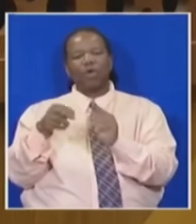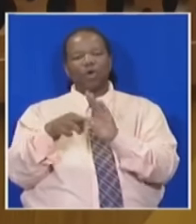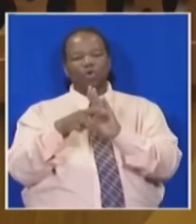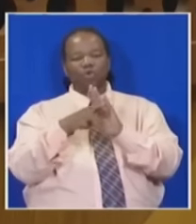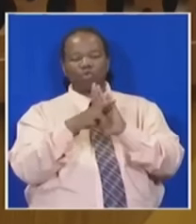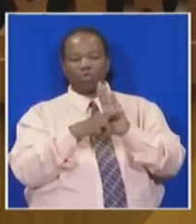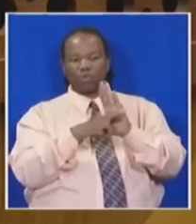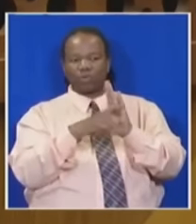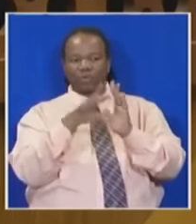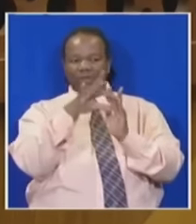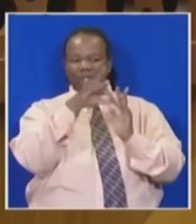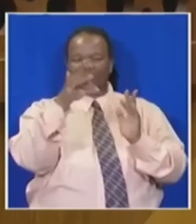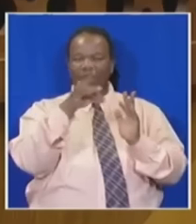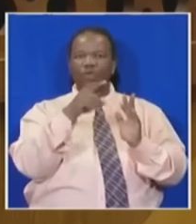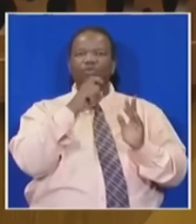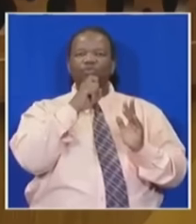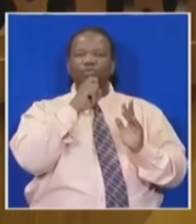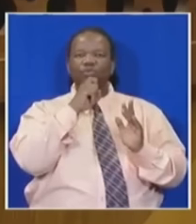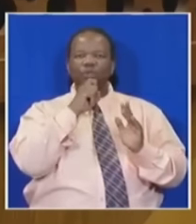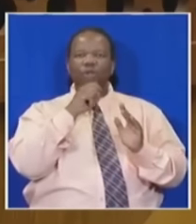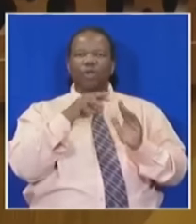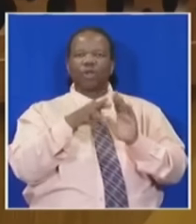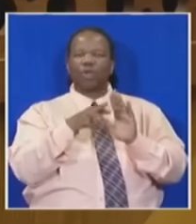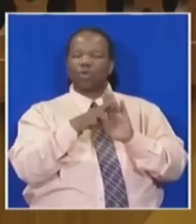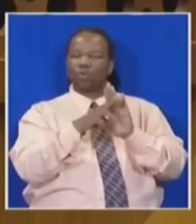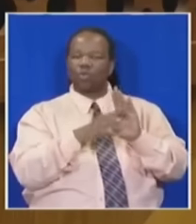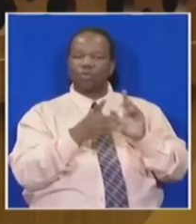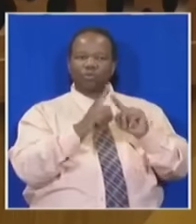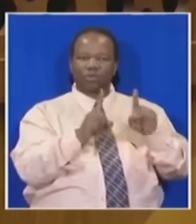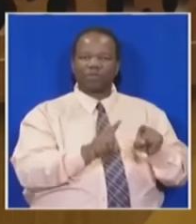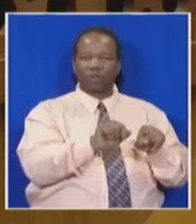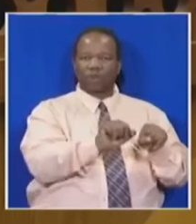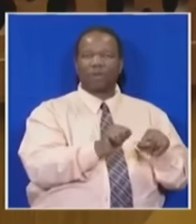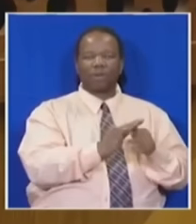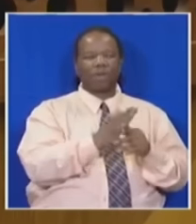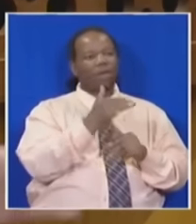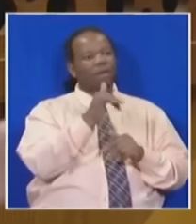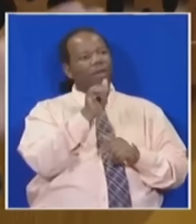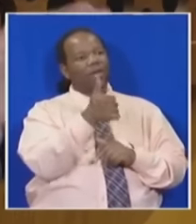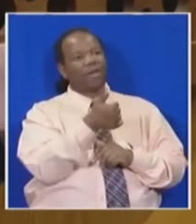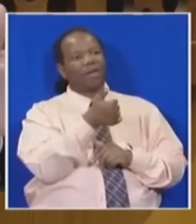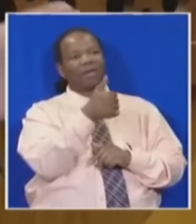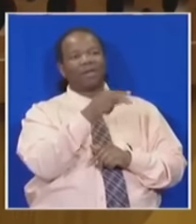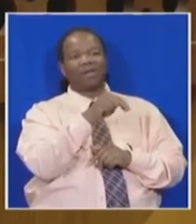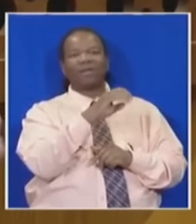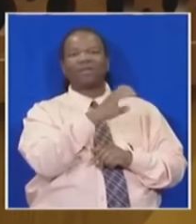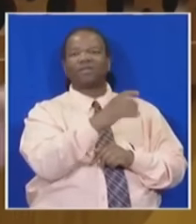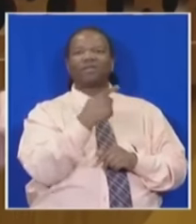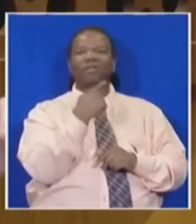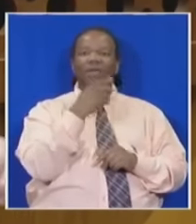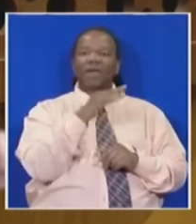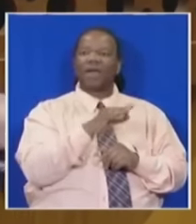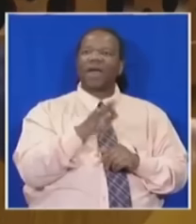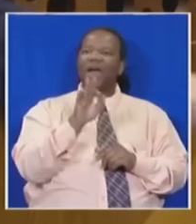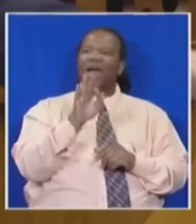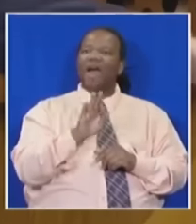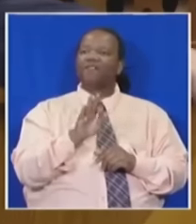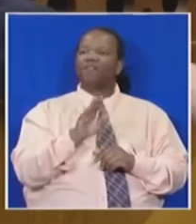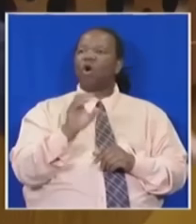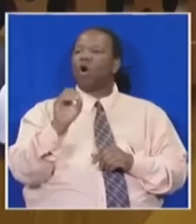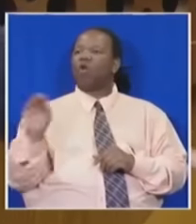presiding officers. How is it, Deputy Chair, that ANC members can tell members to F off and nothing happens? In